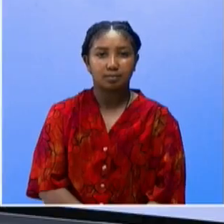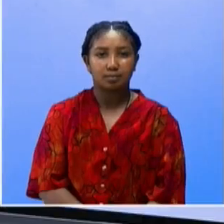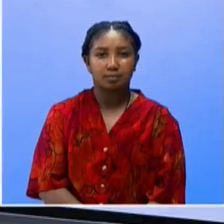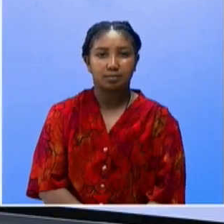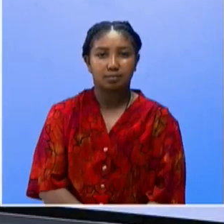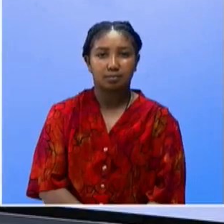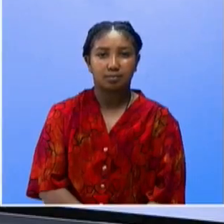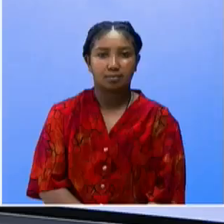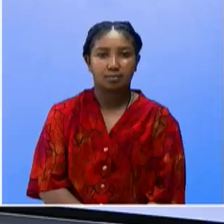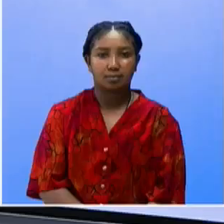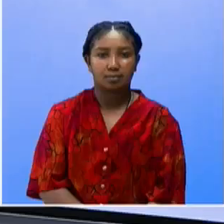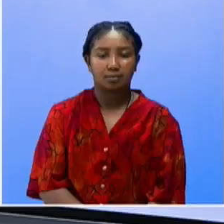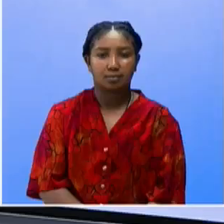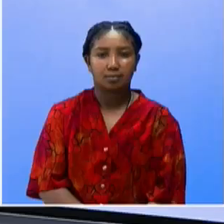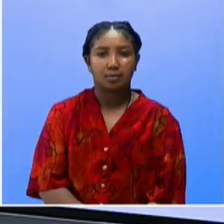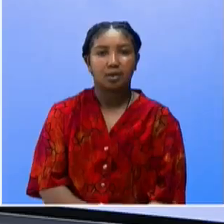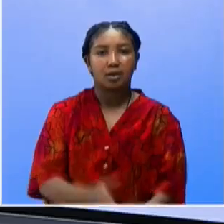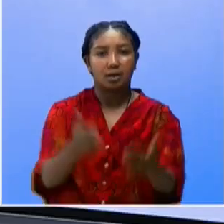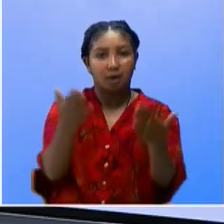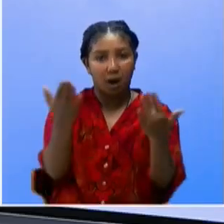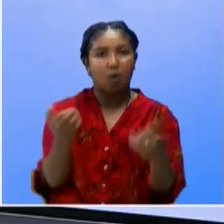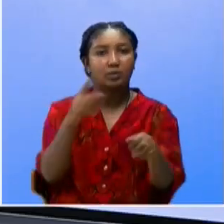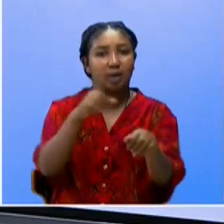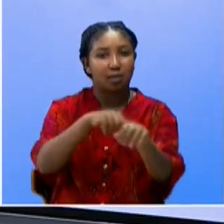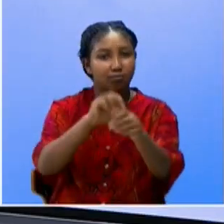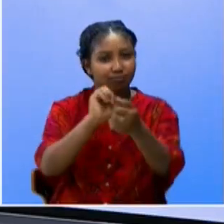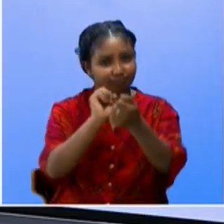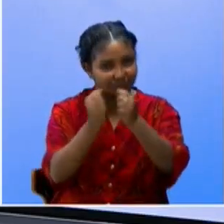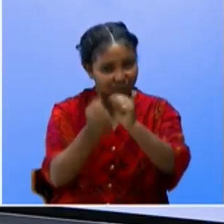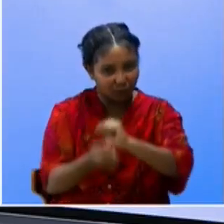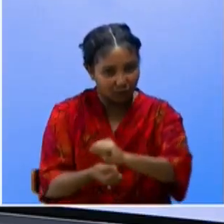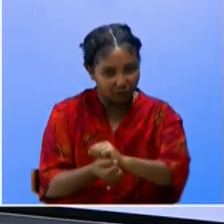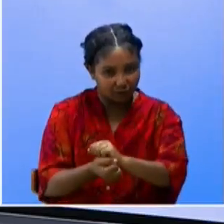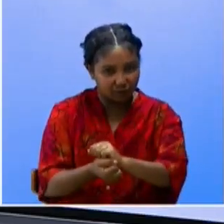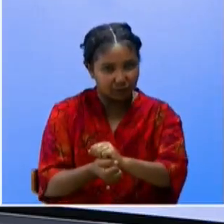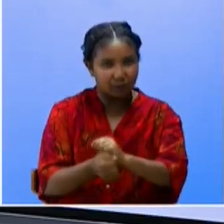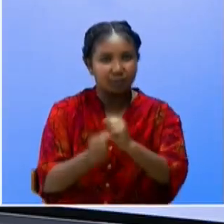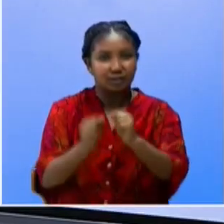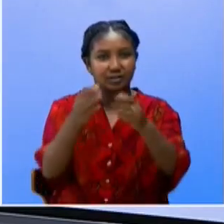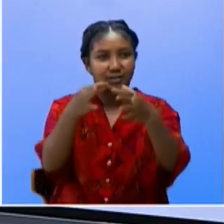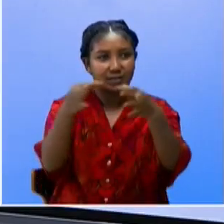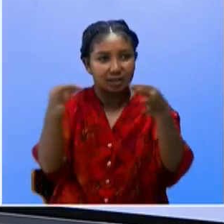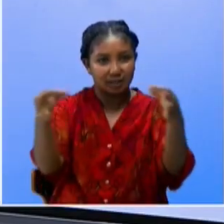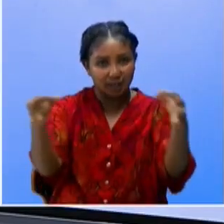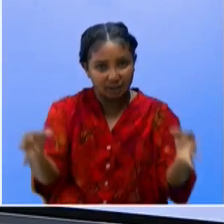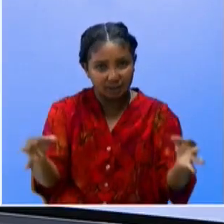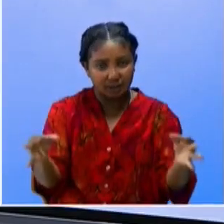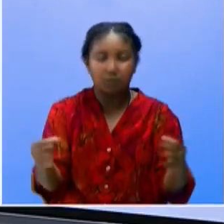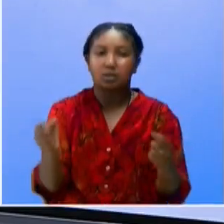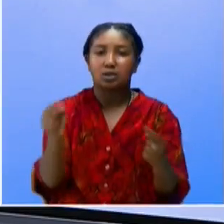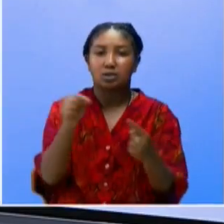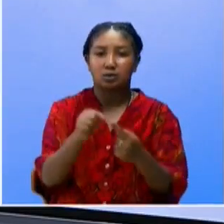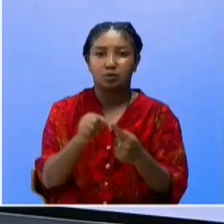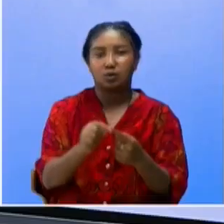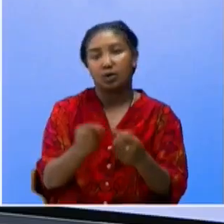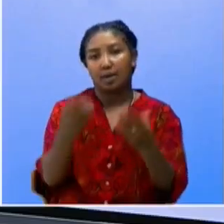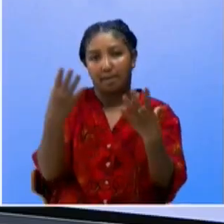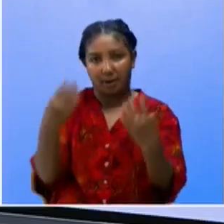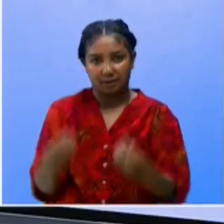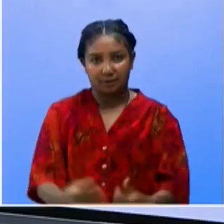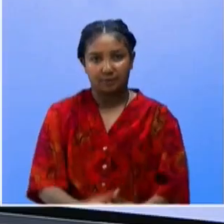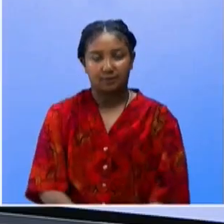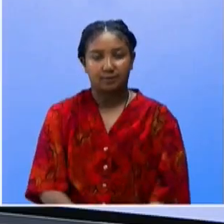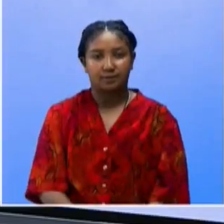Bravo. Now it is time to change the given sentence into past tense.